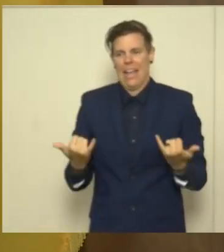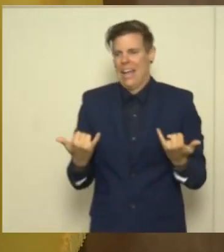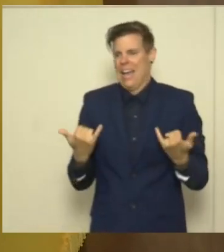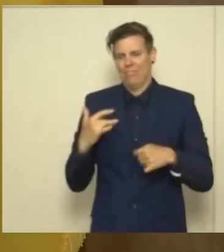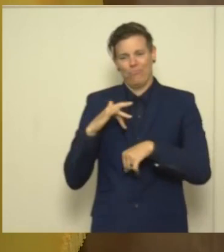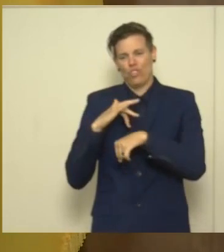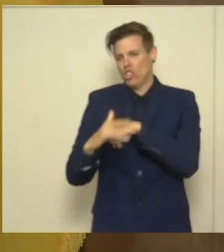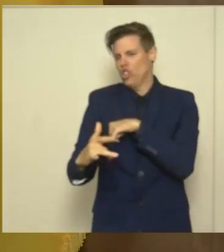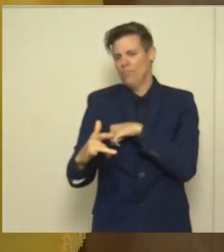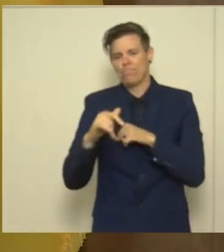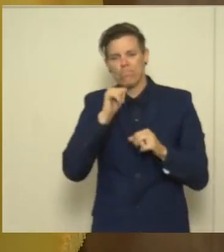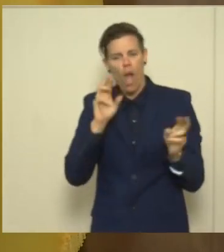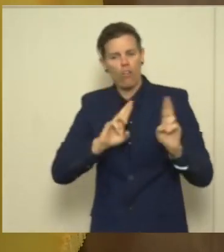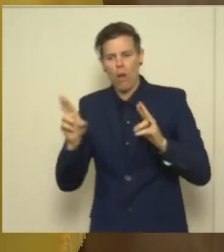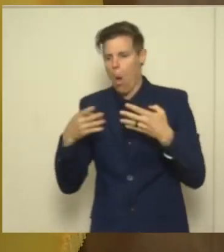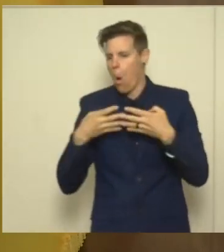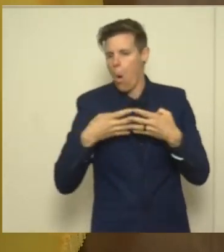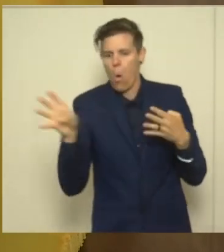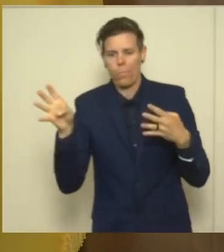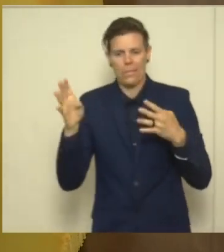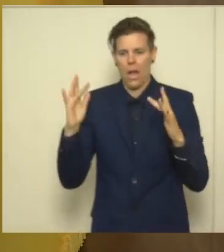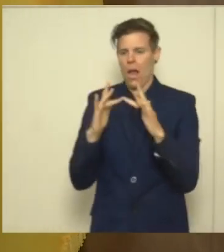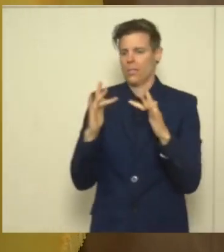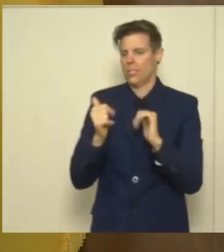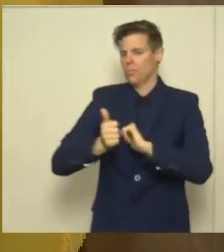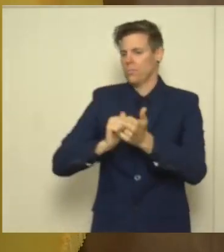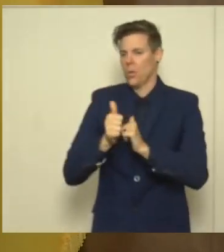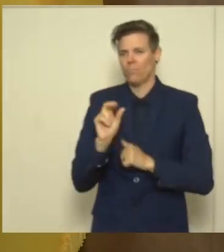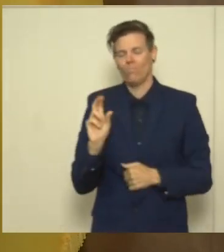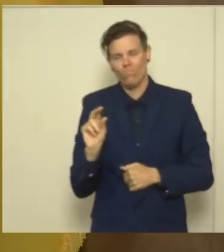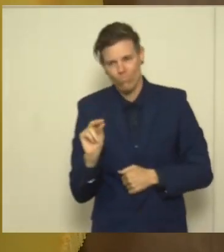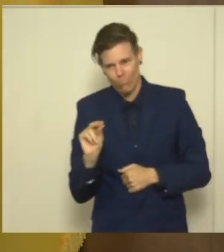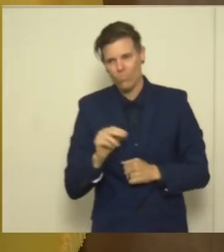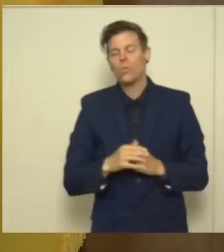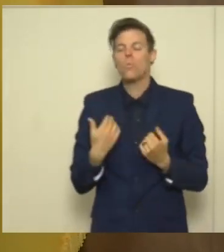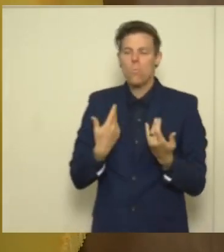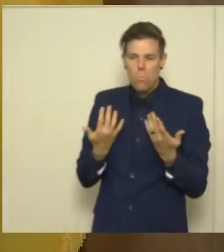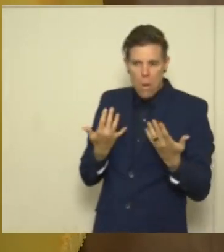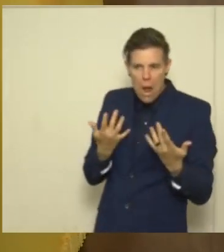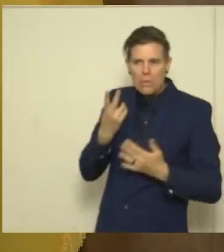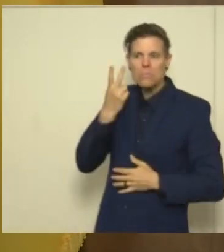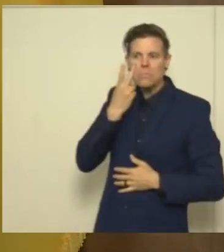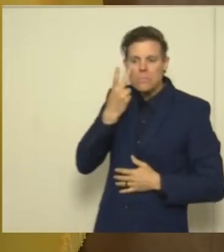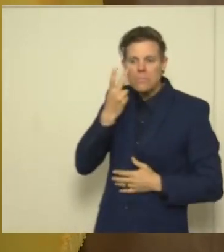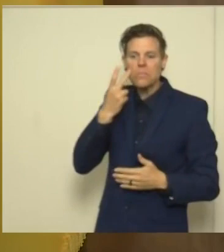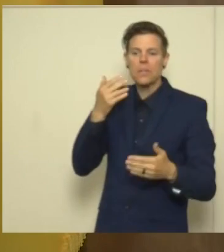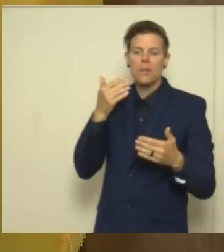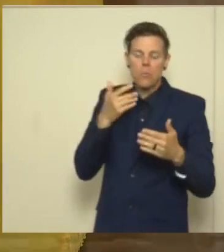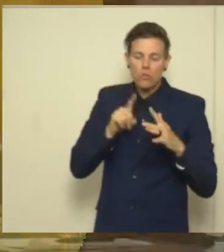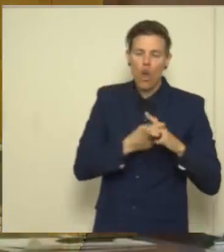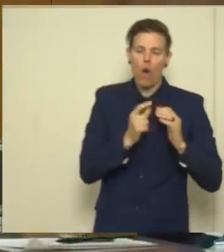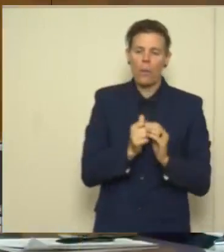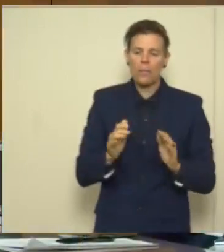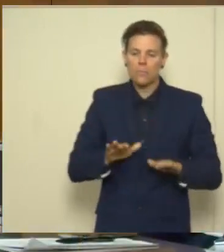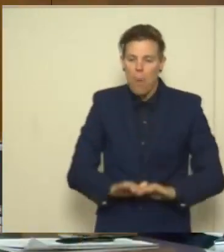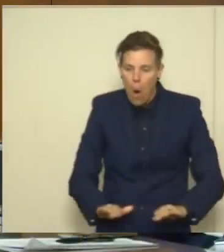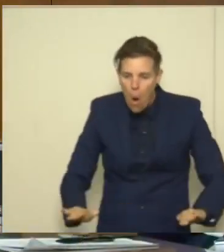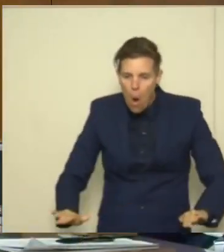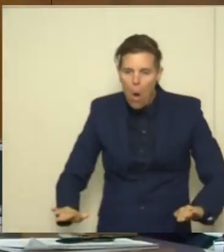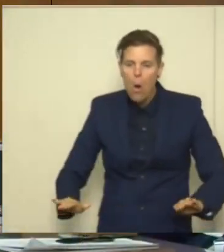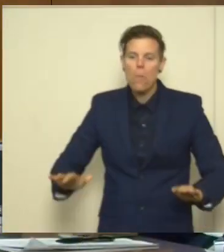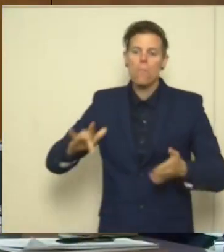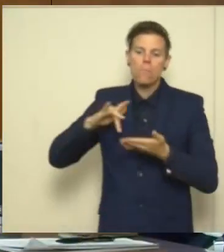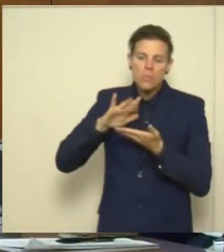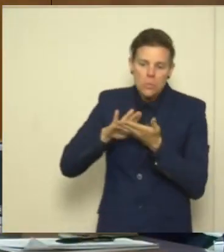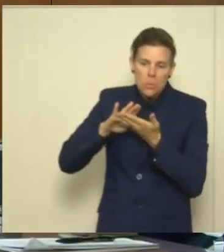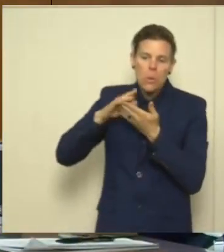safer our high schoolers and mid-schoolers are in some of these contact sports. Next question. Thank you, Governor.